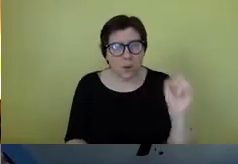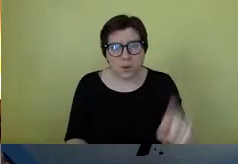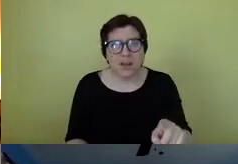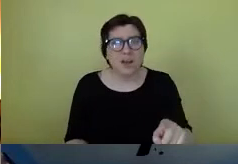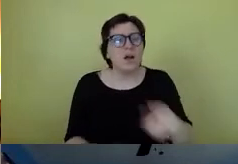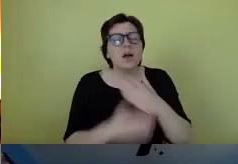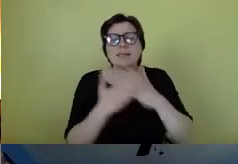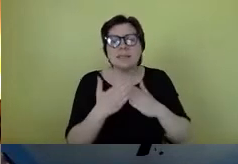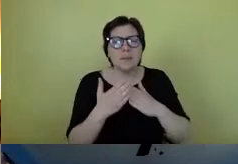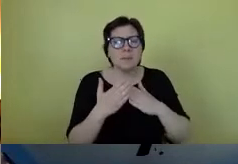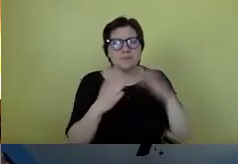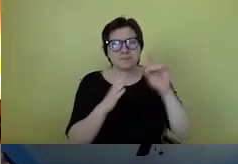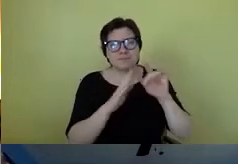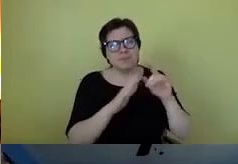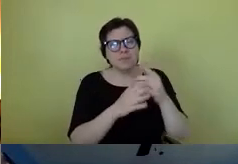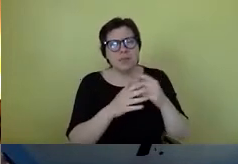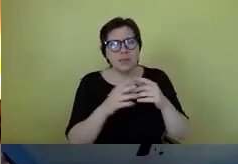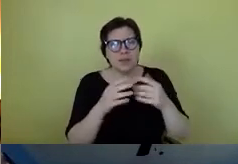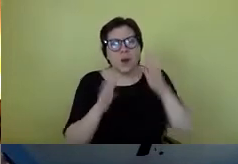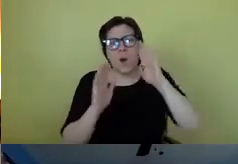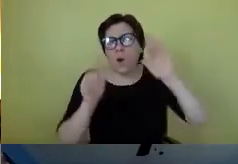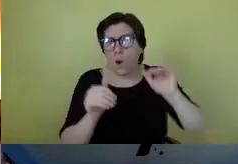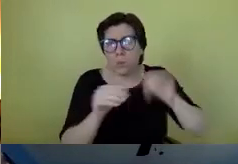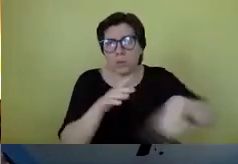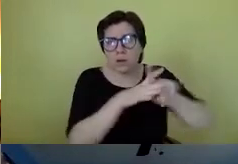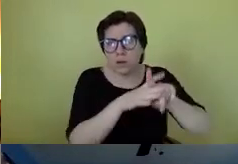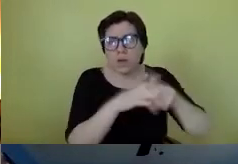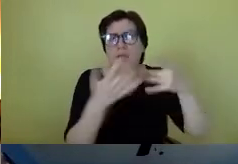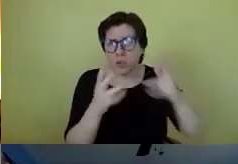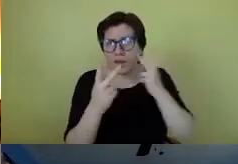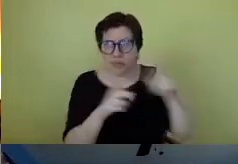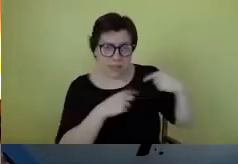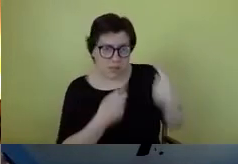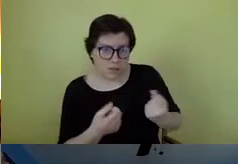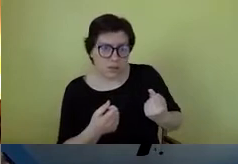silver linings or glimmers of hope that you have seen or heard from this crisis?